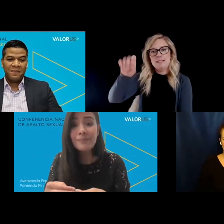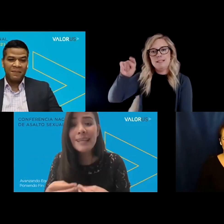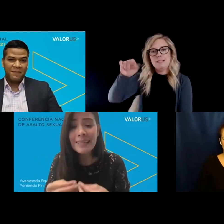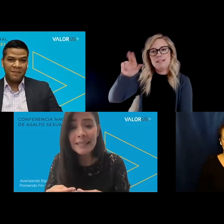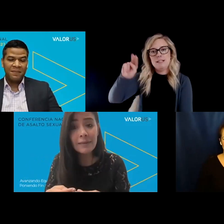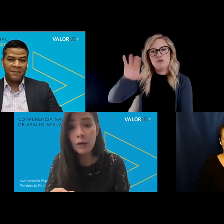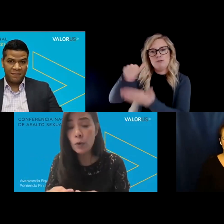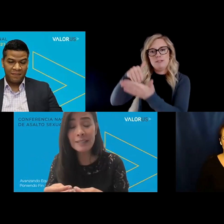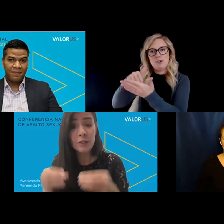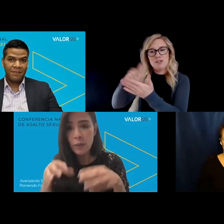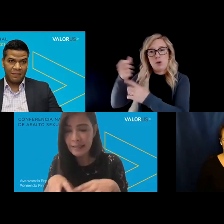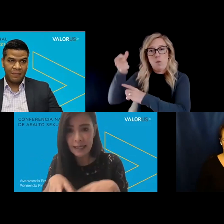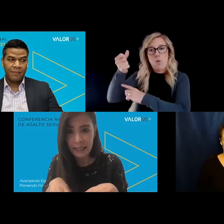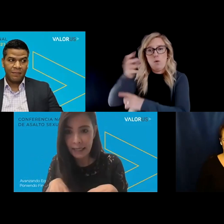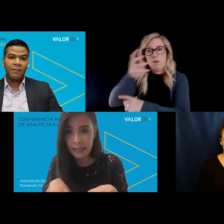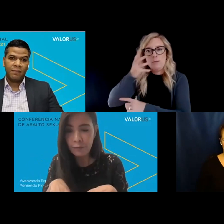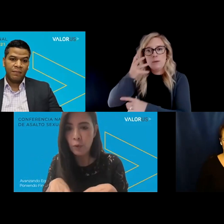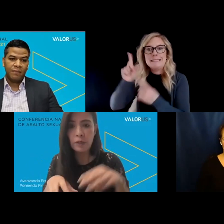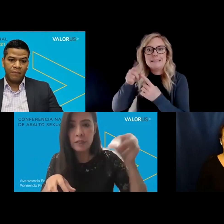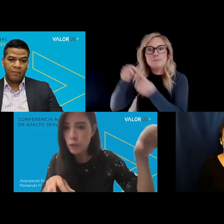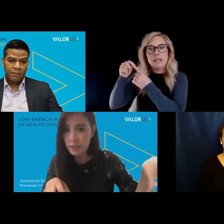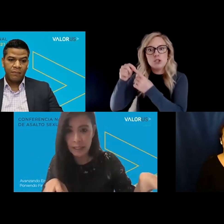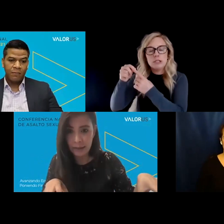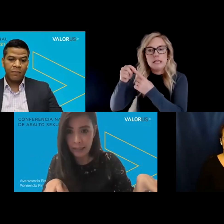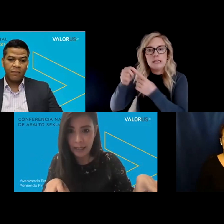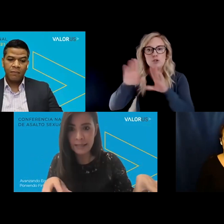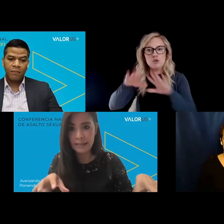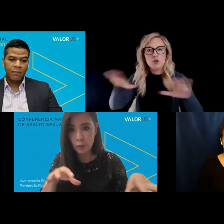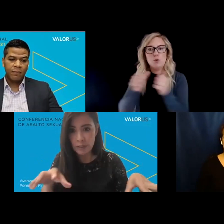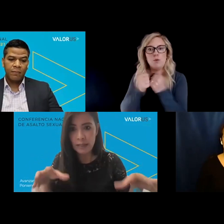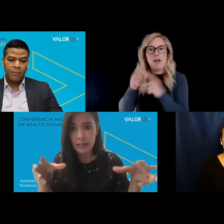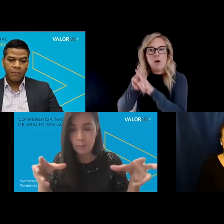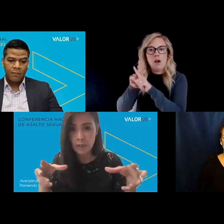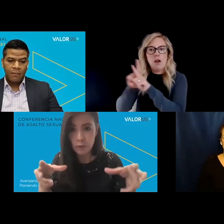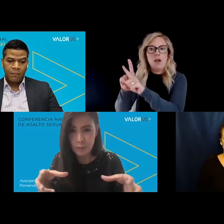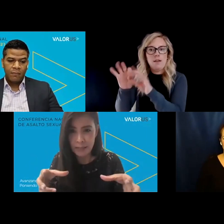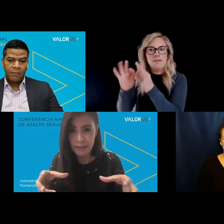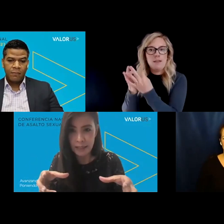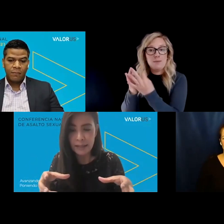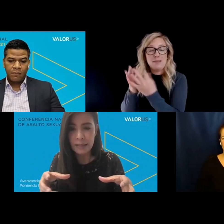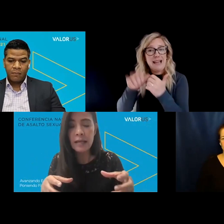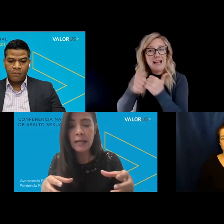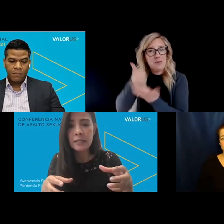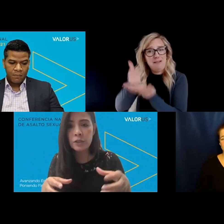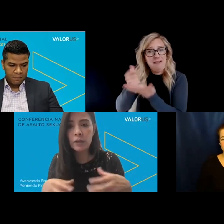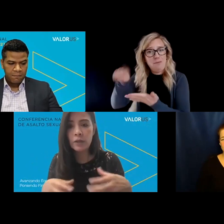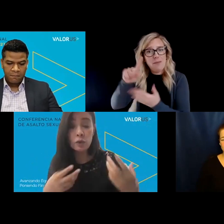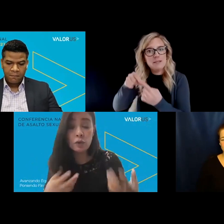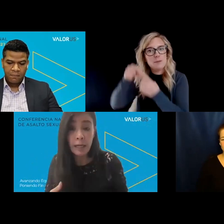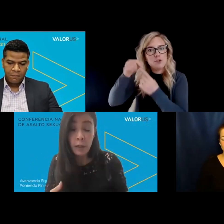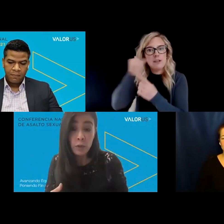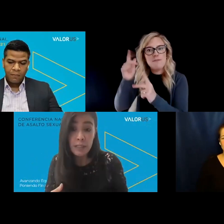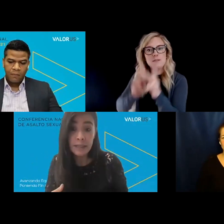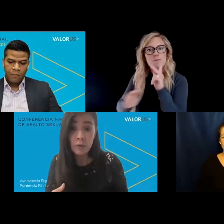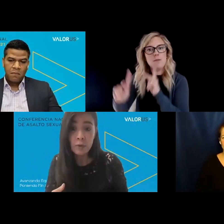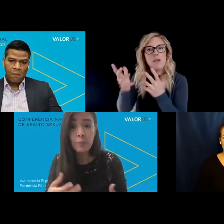immigrants, especially the unaccompanied minors? How can we help them, especially if it's people that want